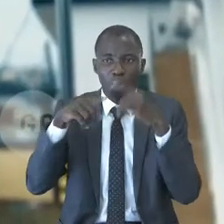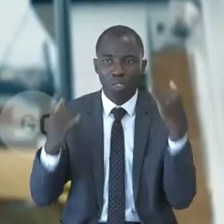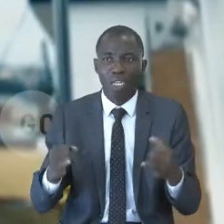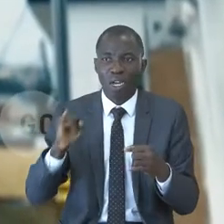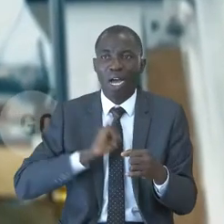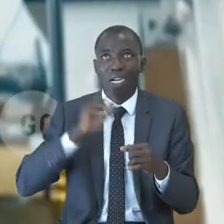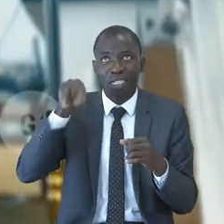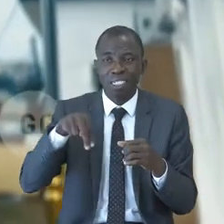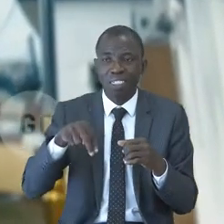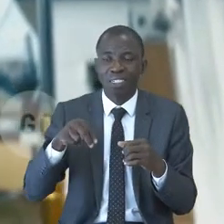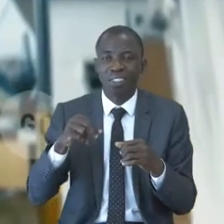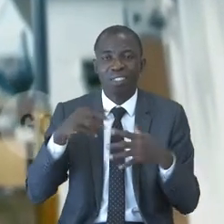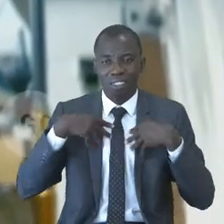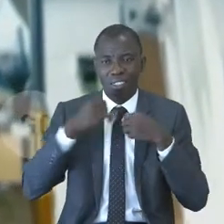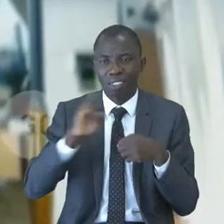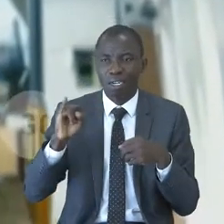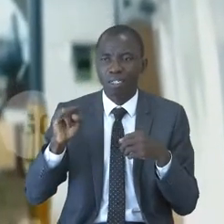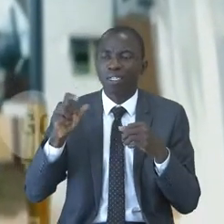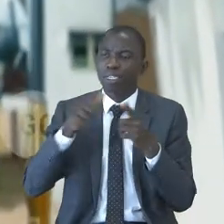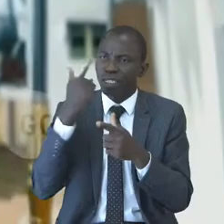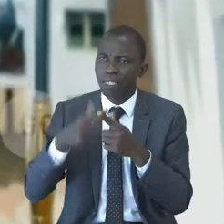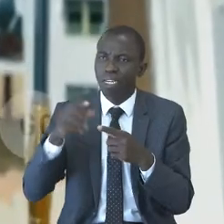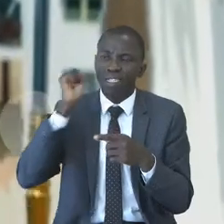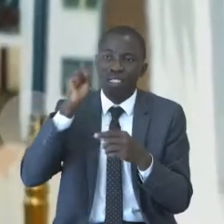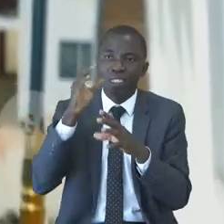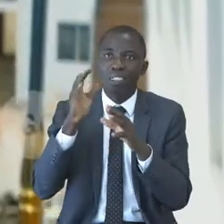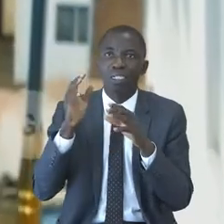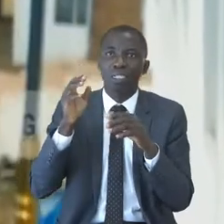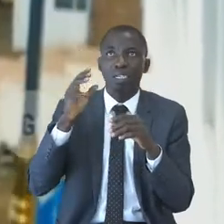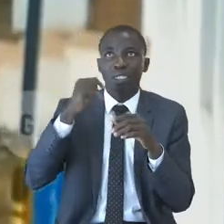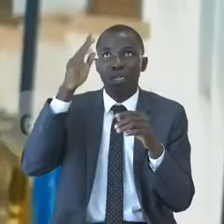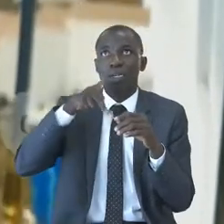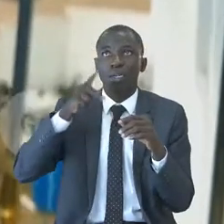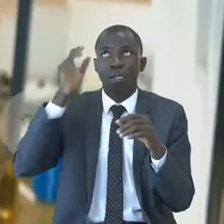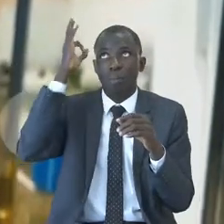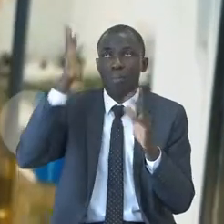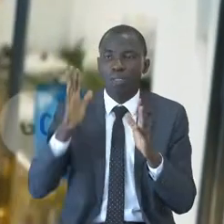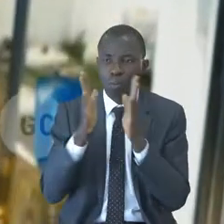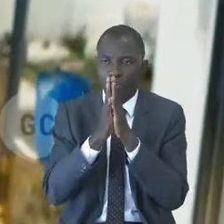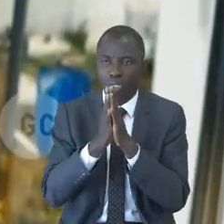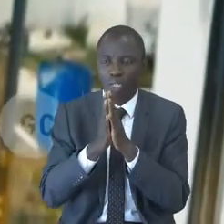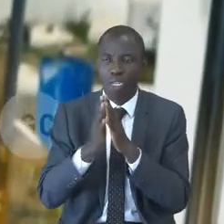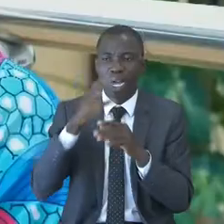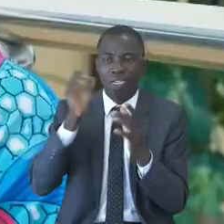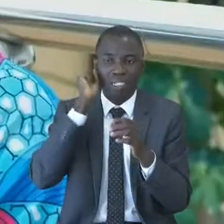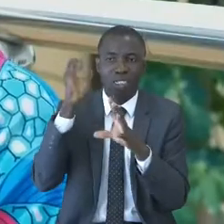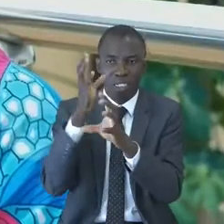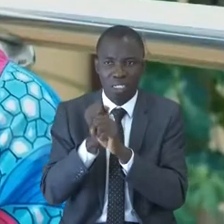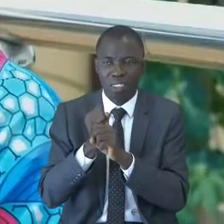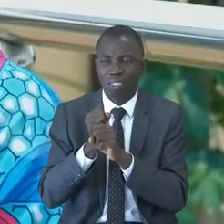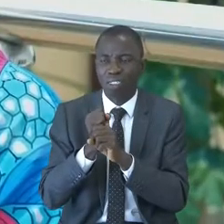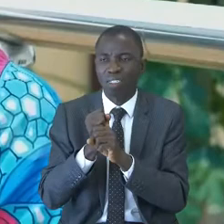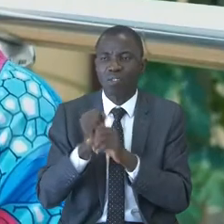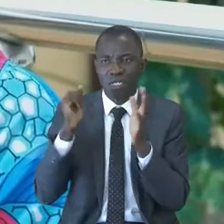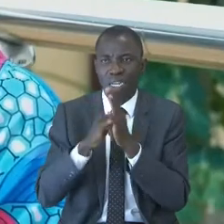soundness just like Pastor has proclaimed. So I received that, and to God be the glory. A day just came, I checked